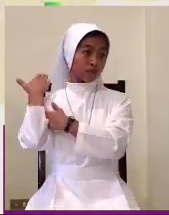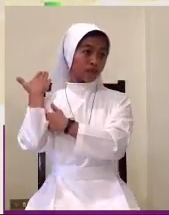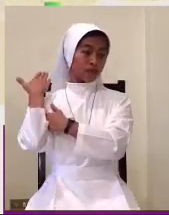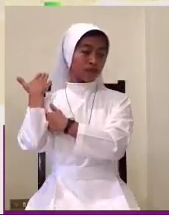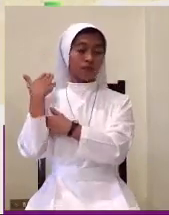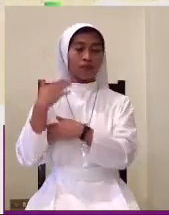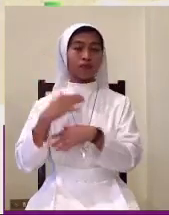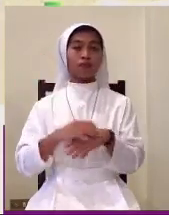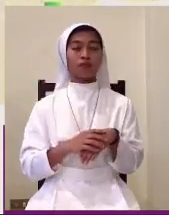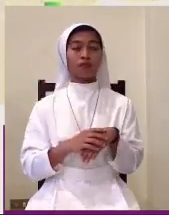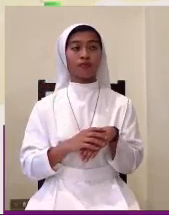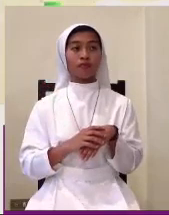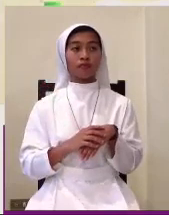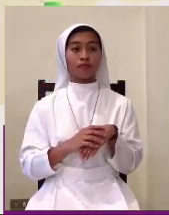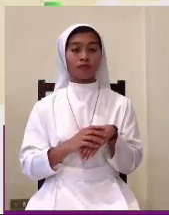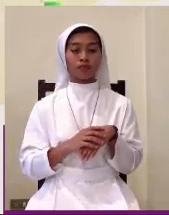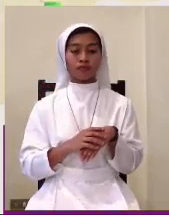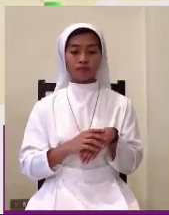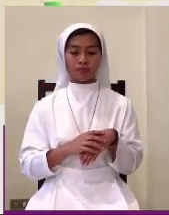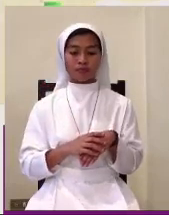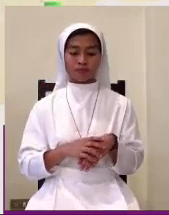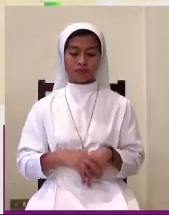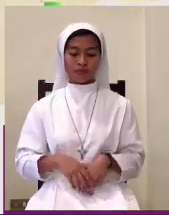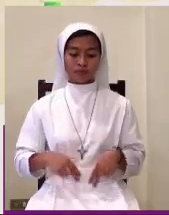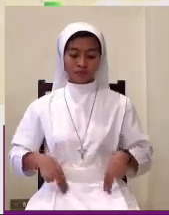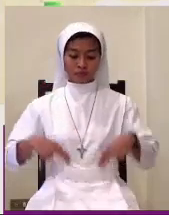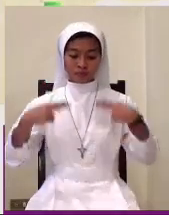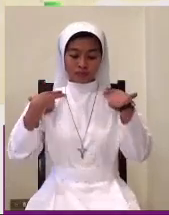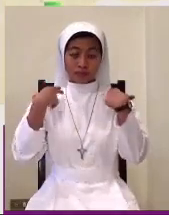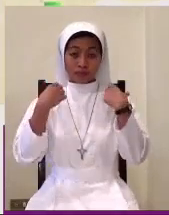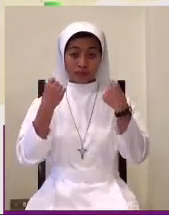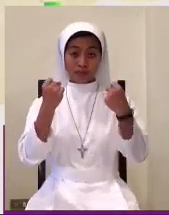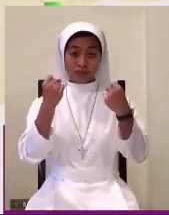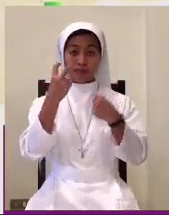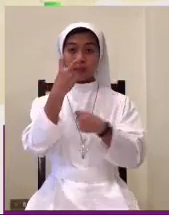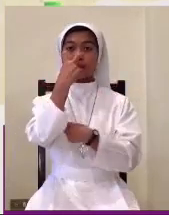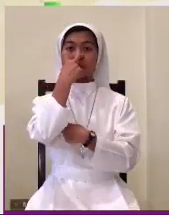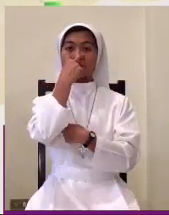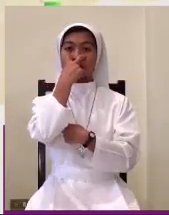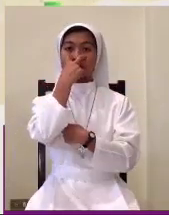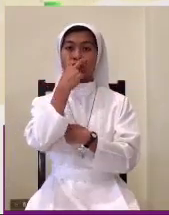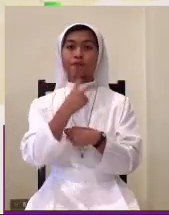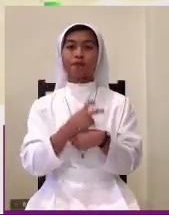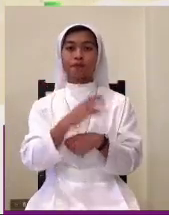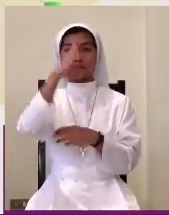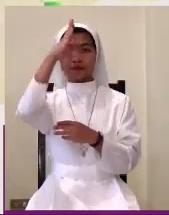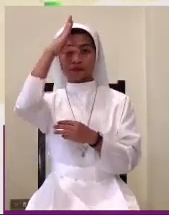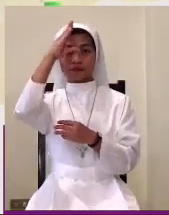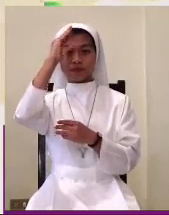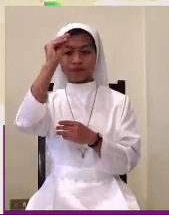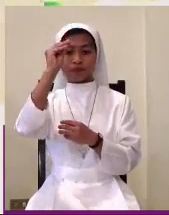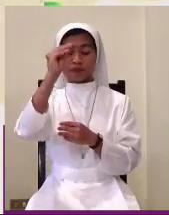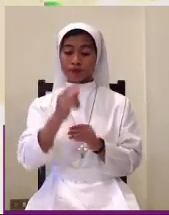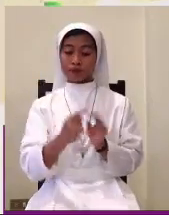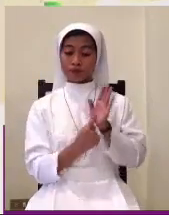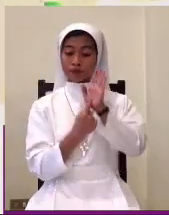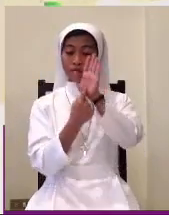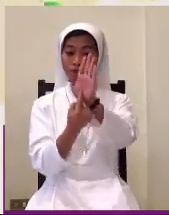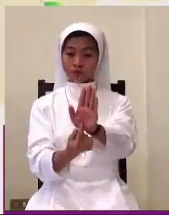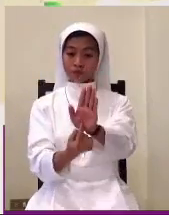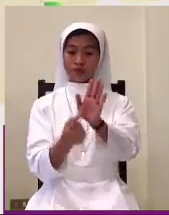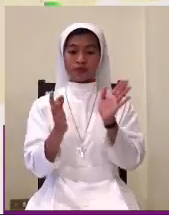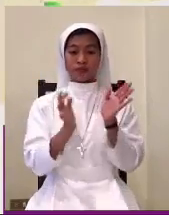from birth. In that manner, Jesus presents himself as the light of the world. And